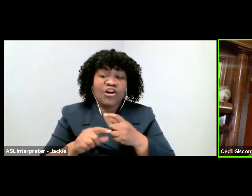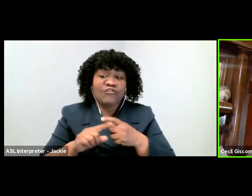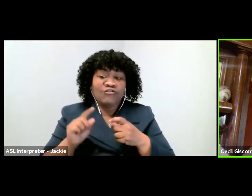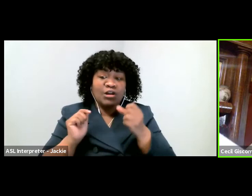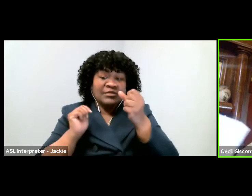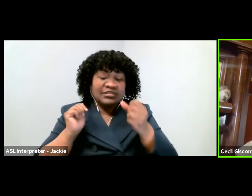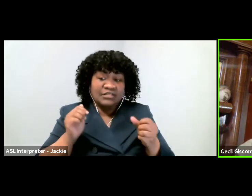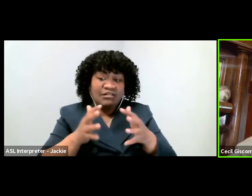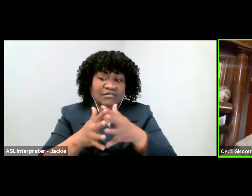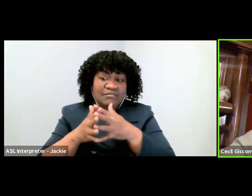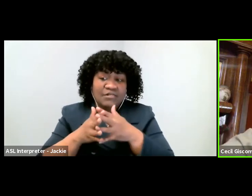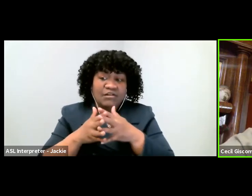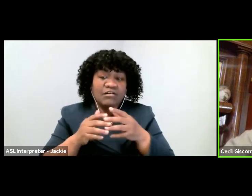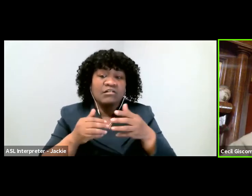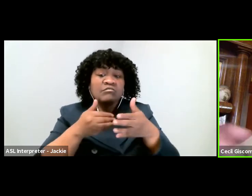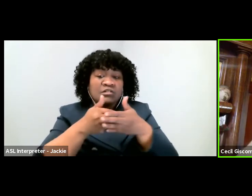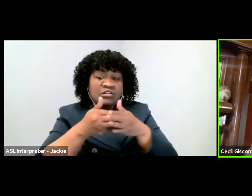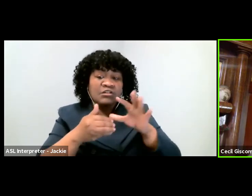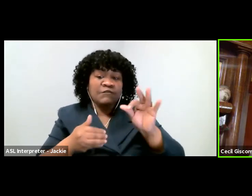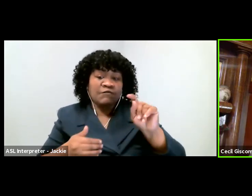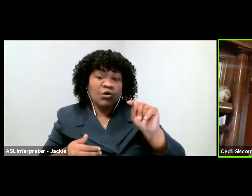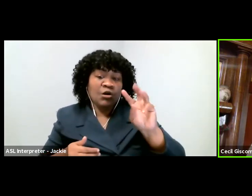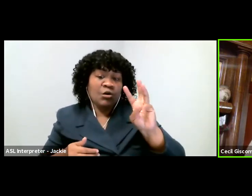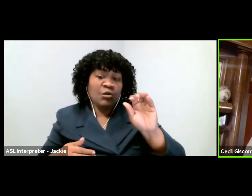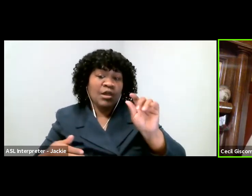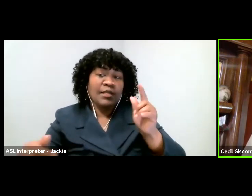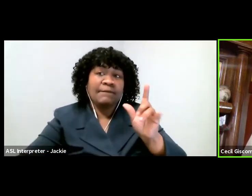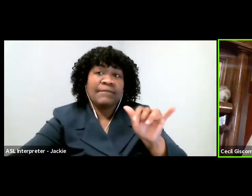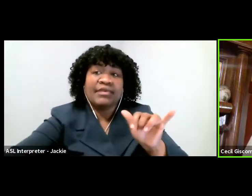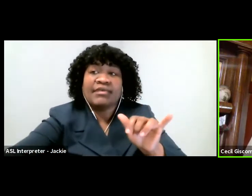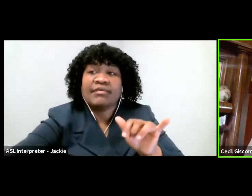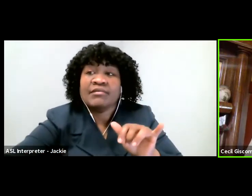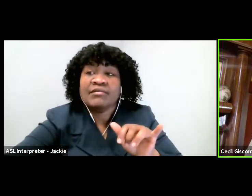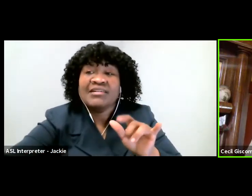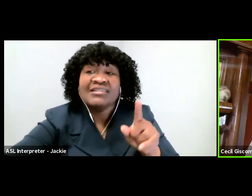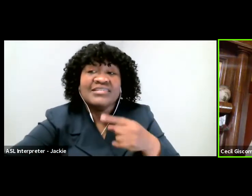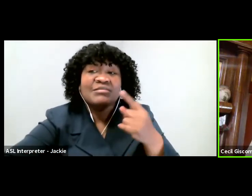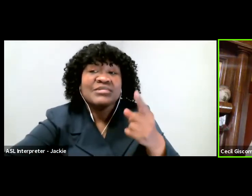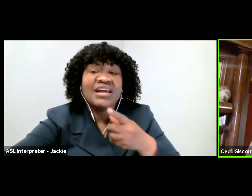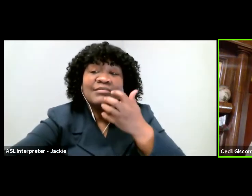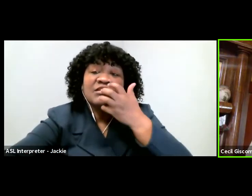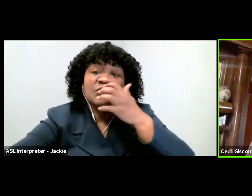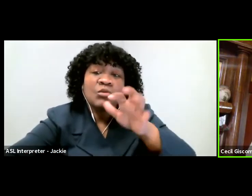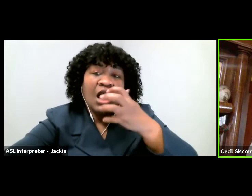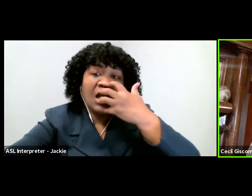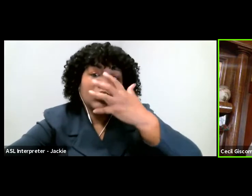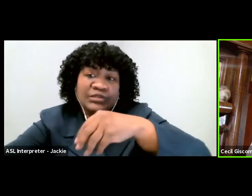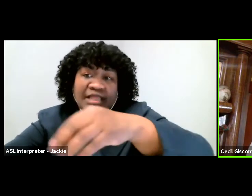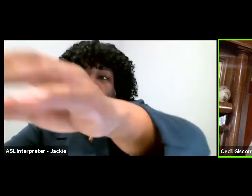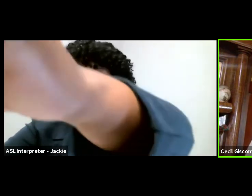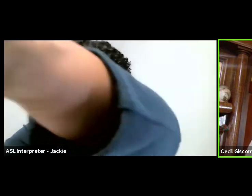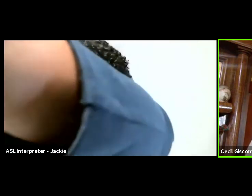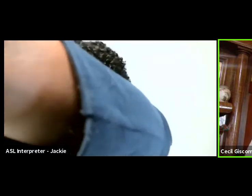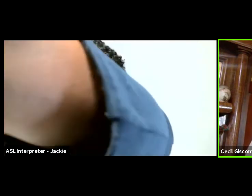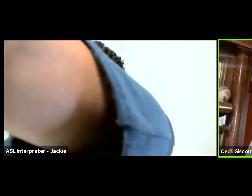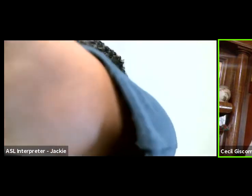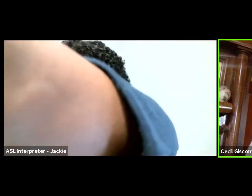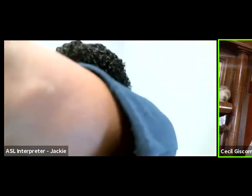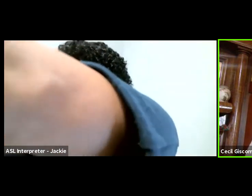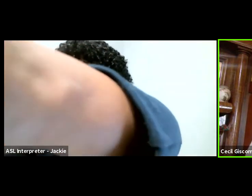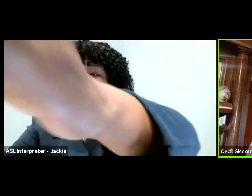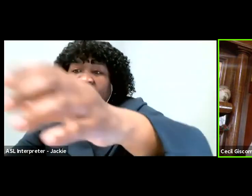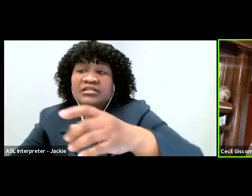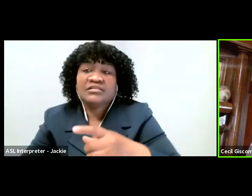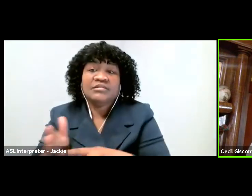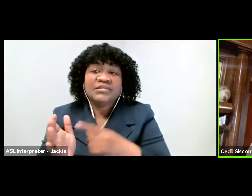formerly Port Willoughby. Sometimes it's too hot to sleep. Ed said